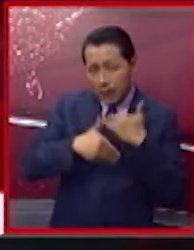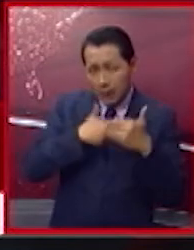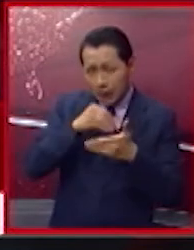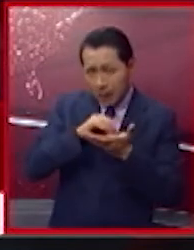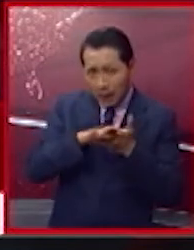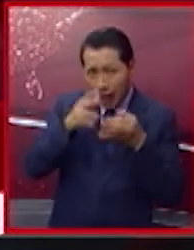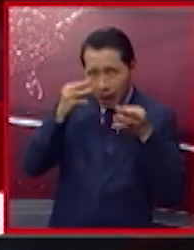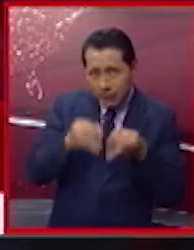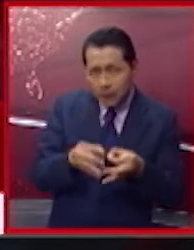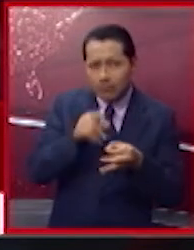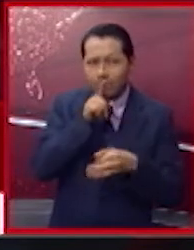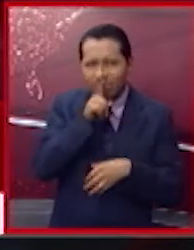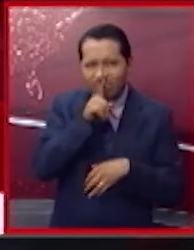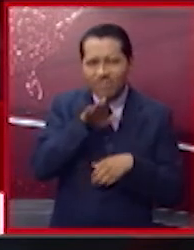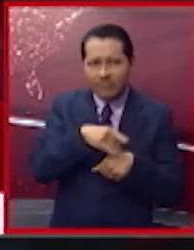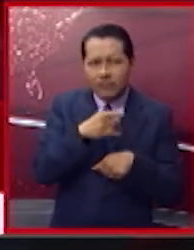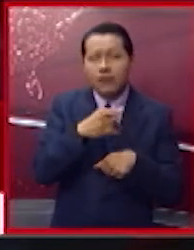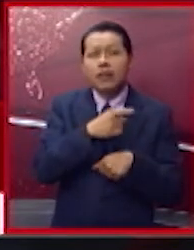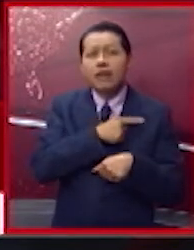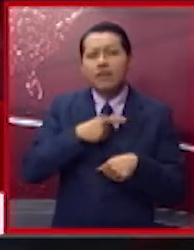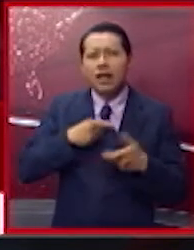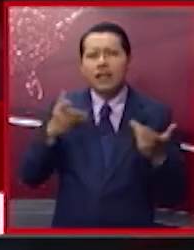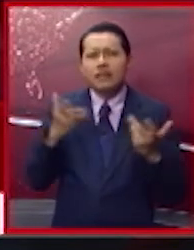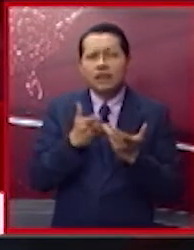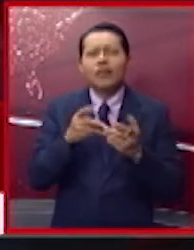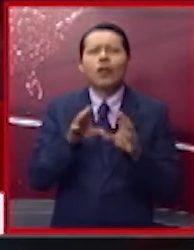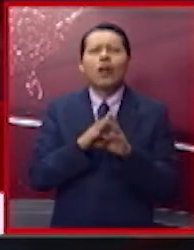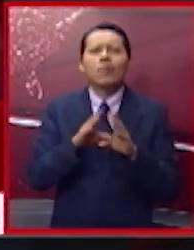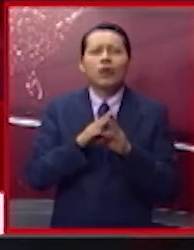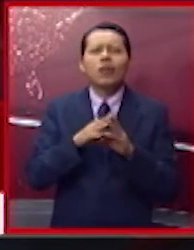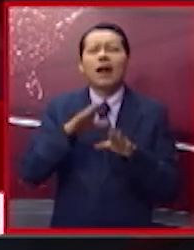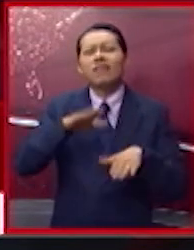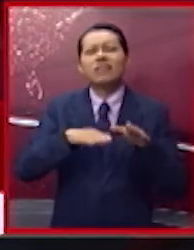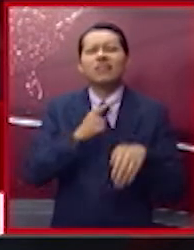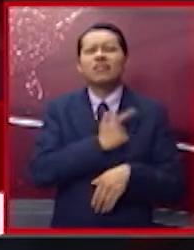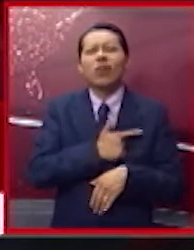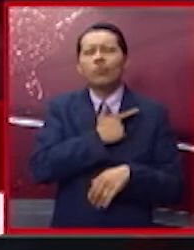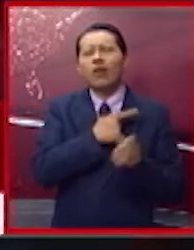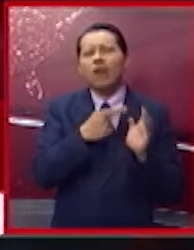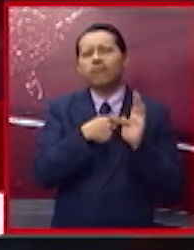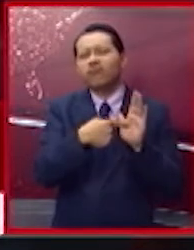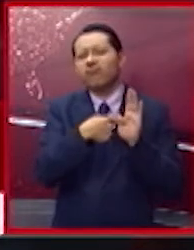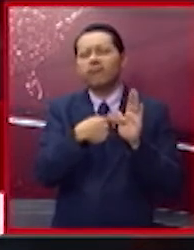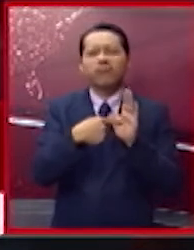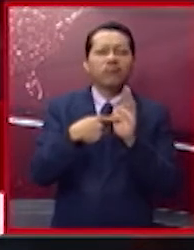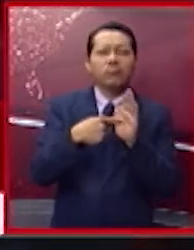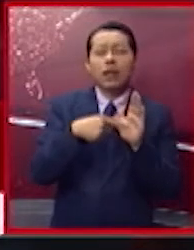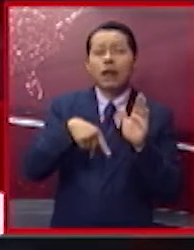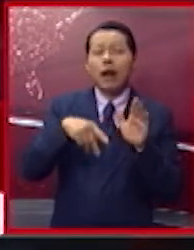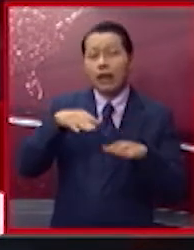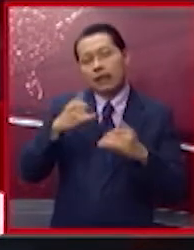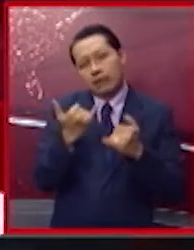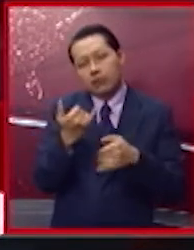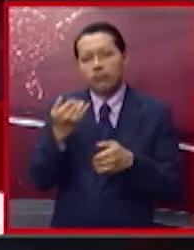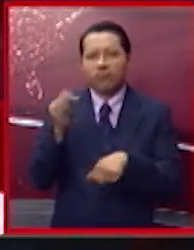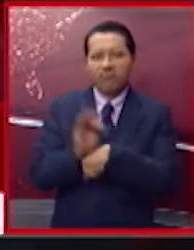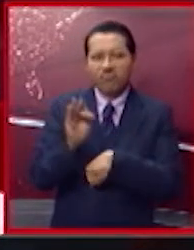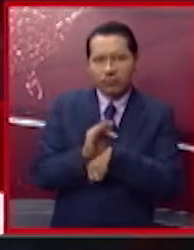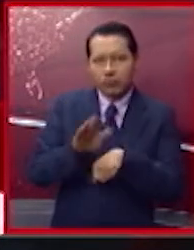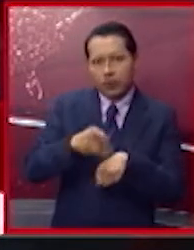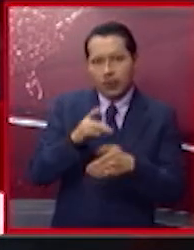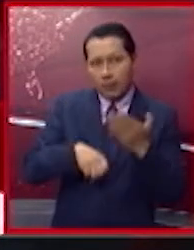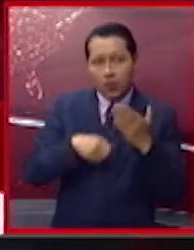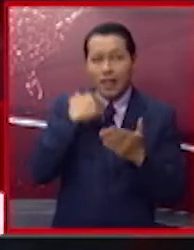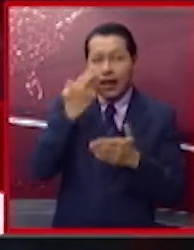going to be materialized. On the other hand, Trump does have to show that he's doing something. So there will be a lot